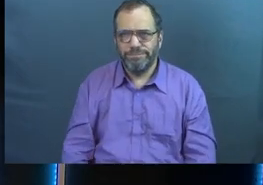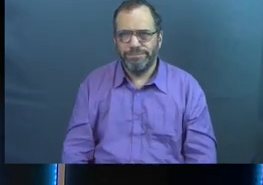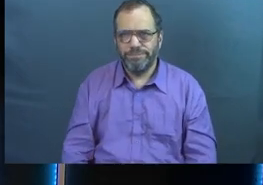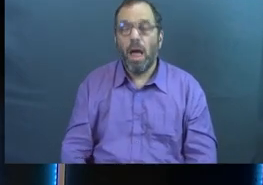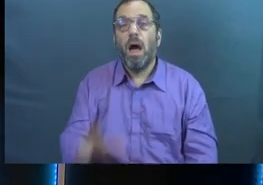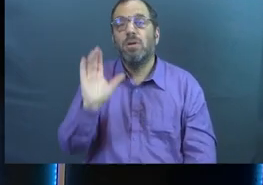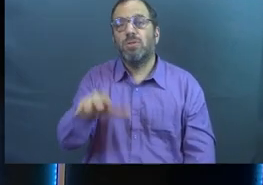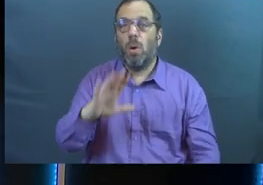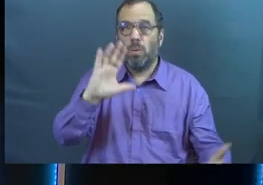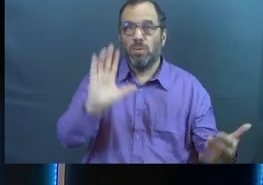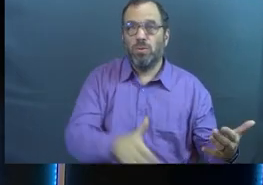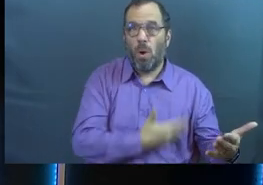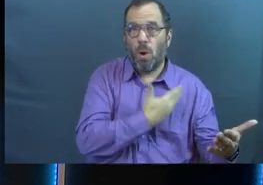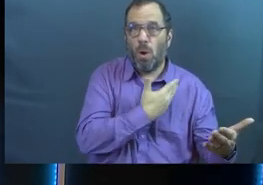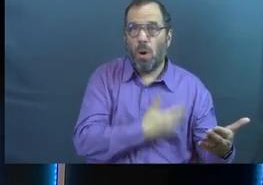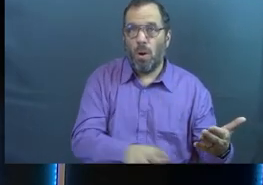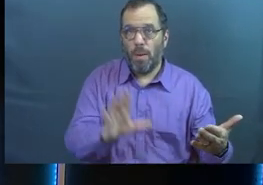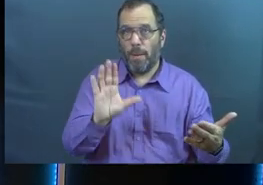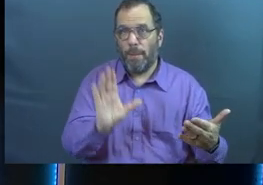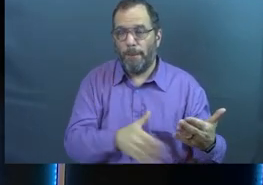Yes. So we're going to have a song now, and